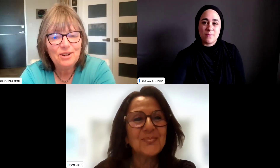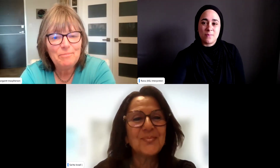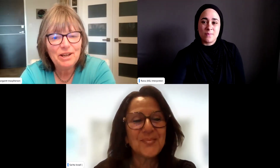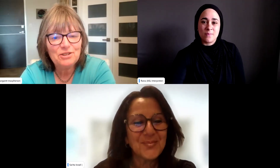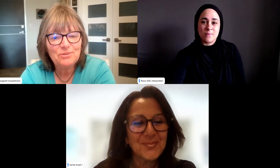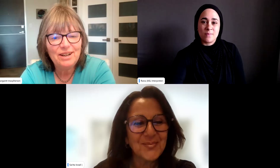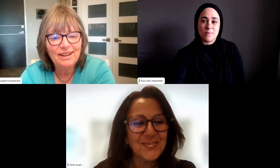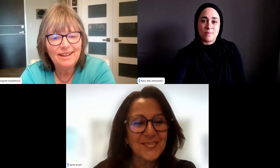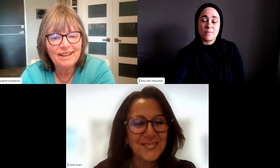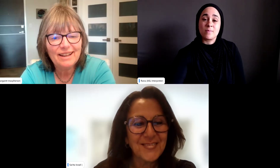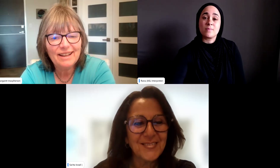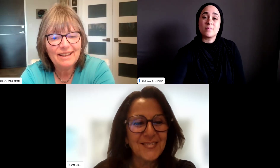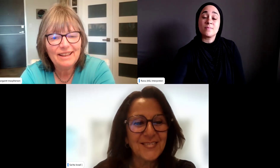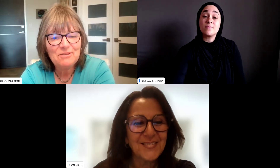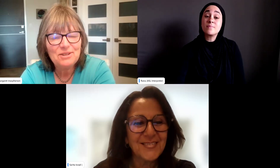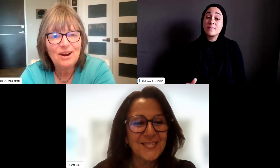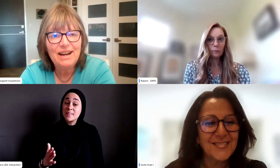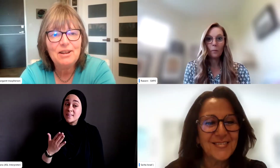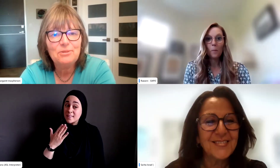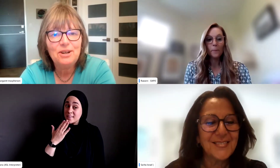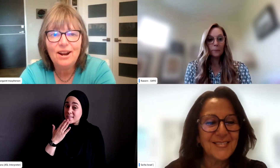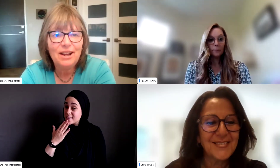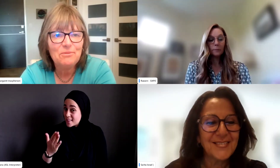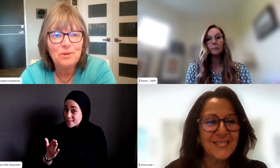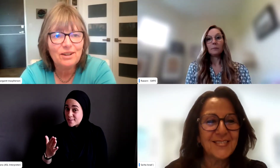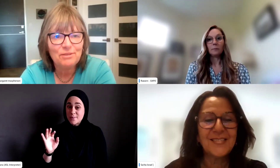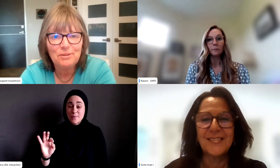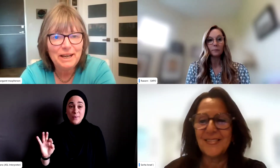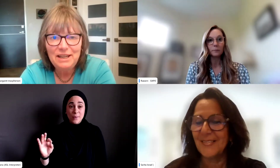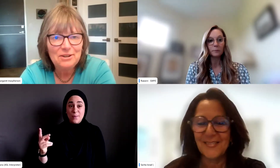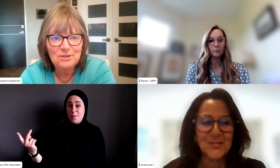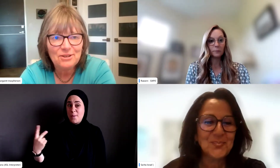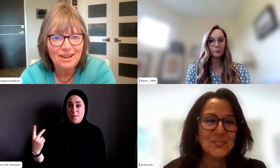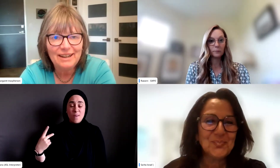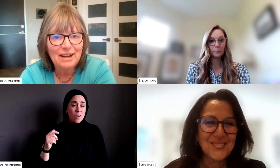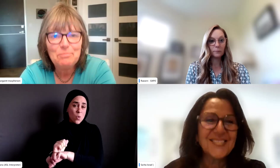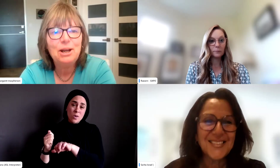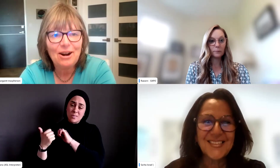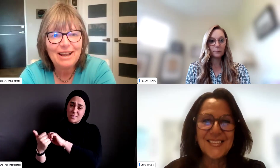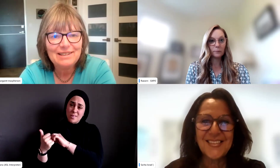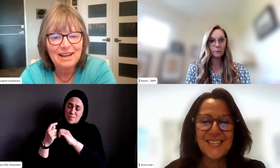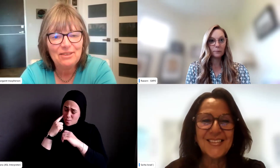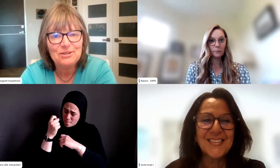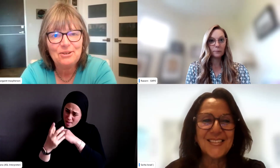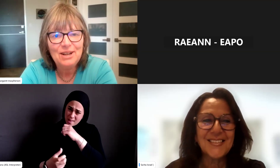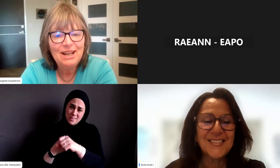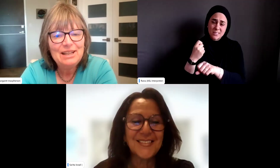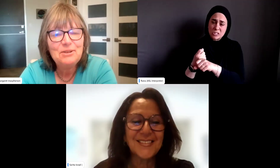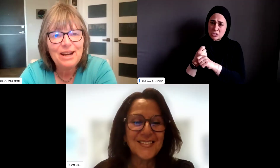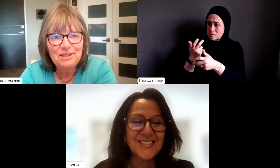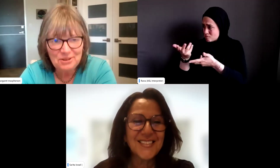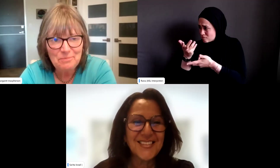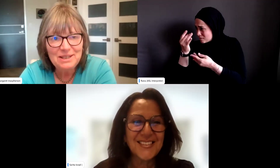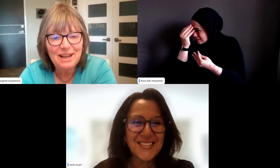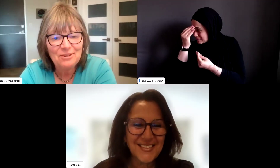Thank you very much, Rita. That was great. Rita and I have worked for many years on putting our heads together, so